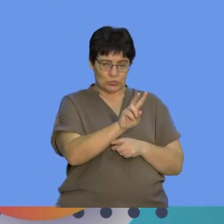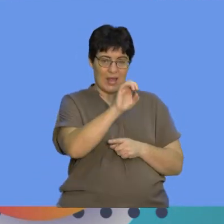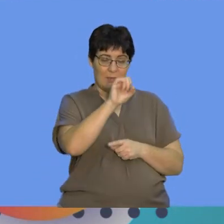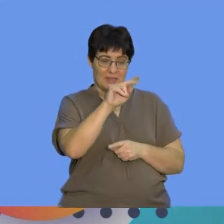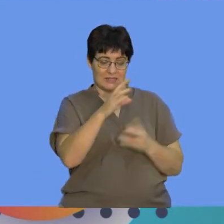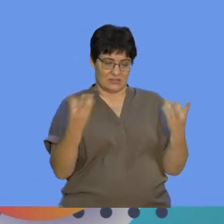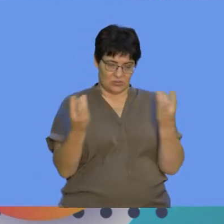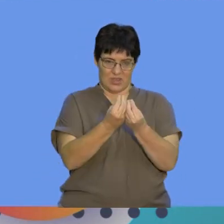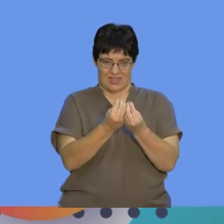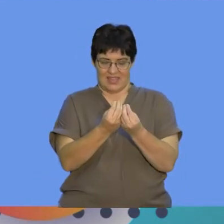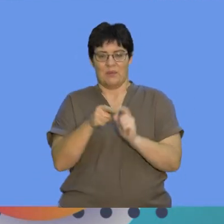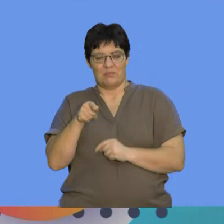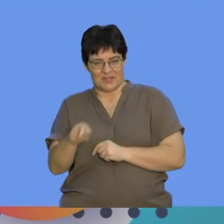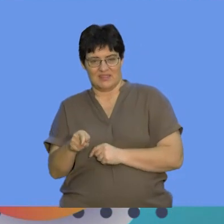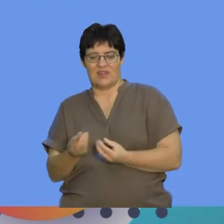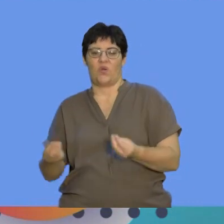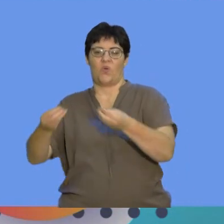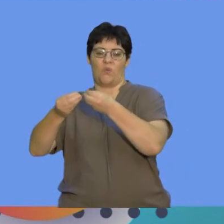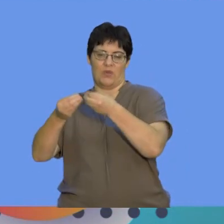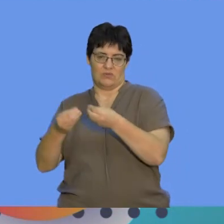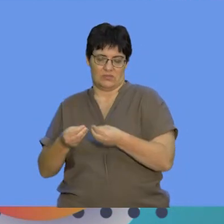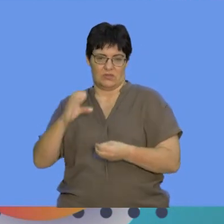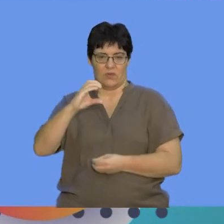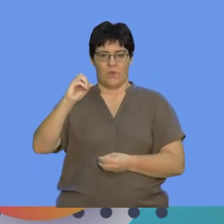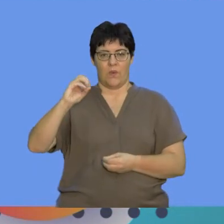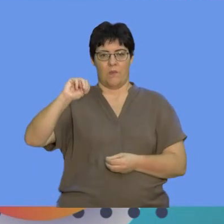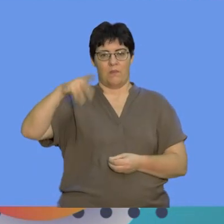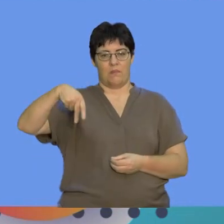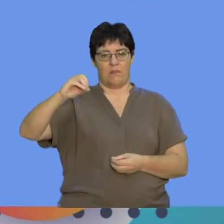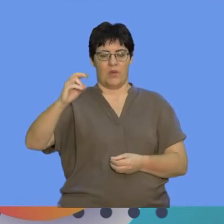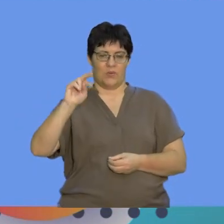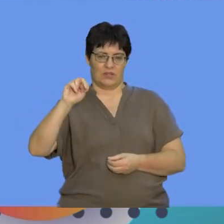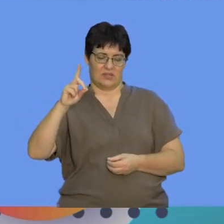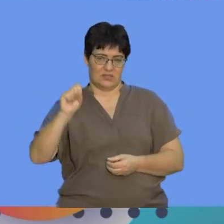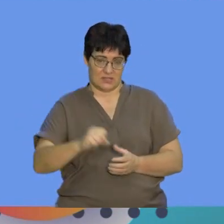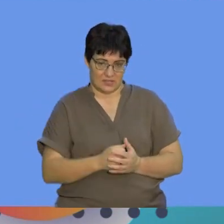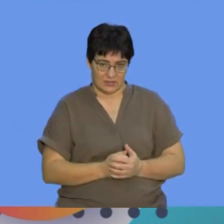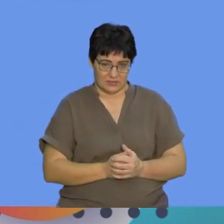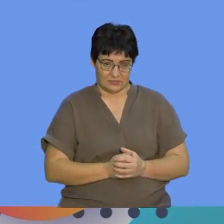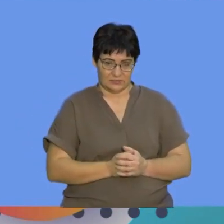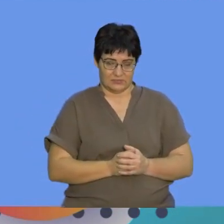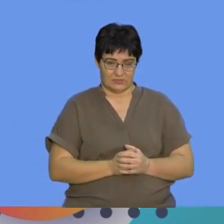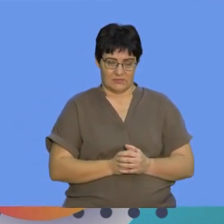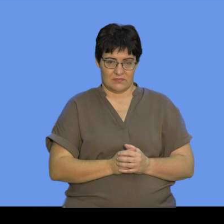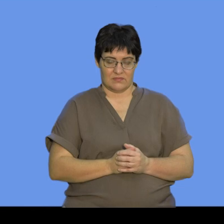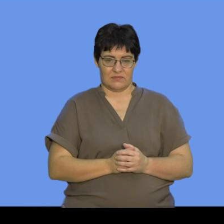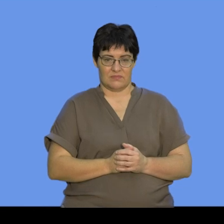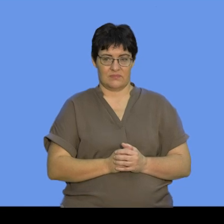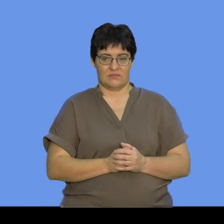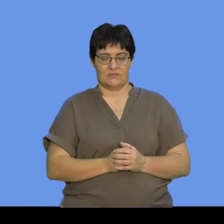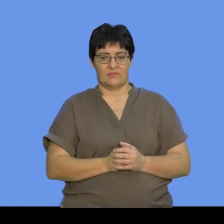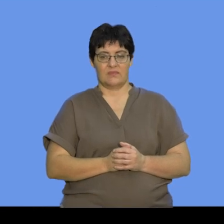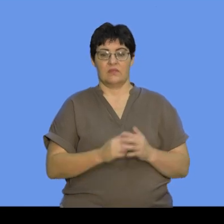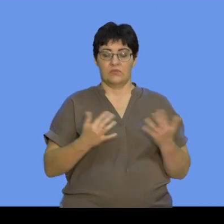compounds are forms of matter which are classified under the broad category of pure substances. Okay, so